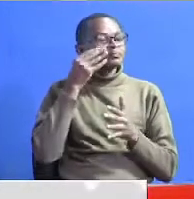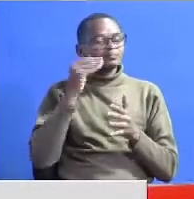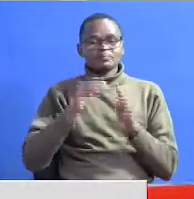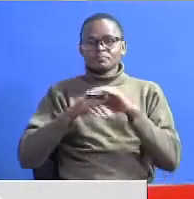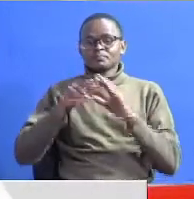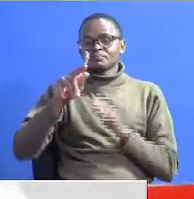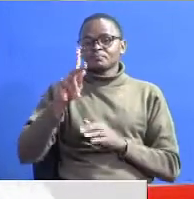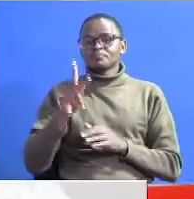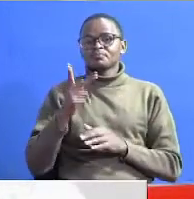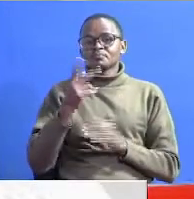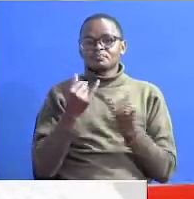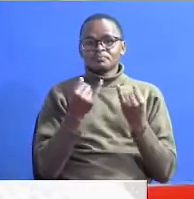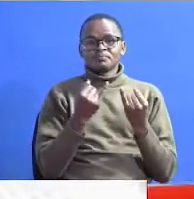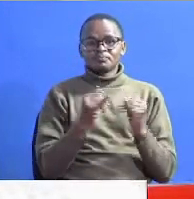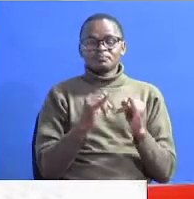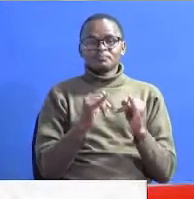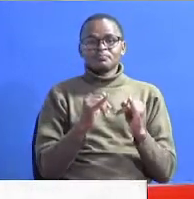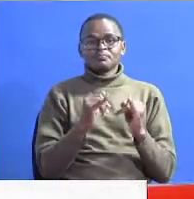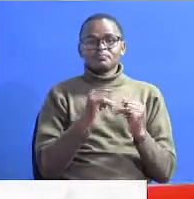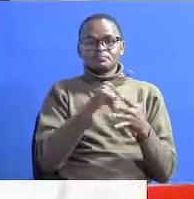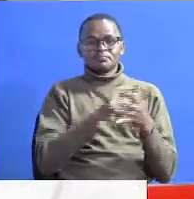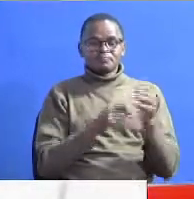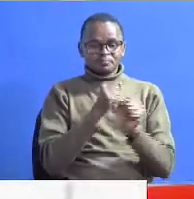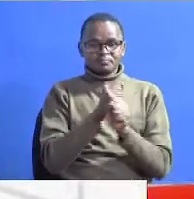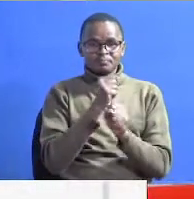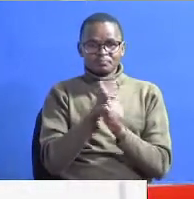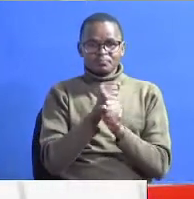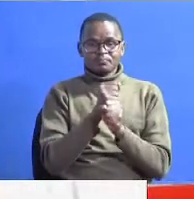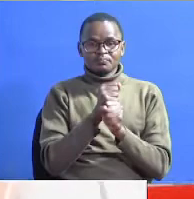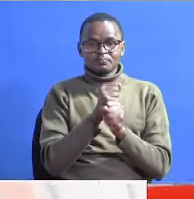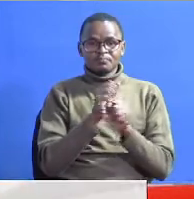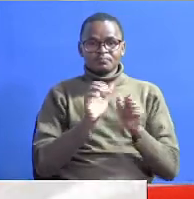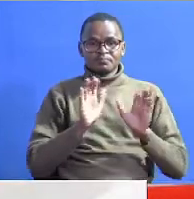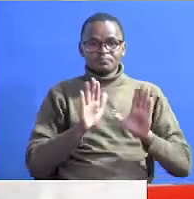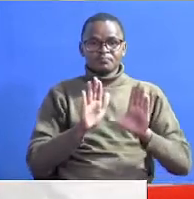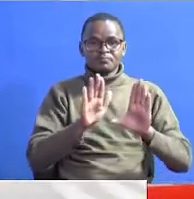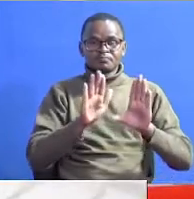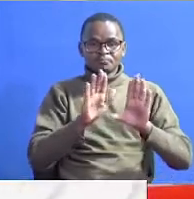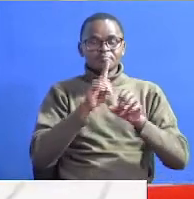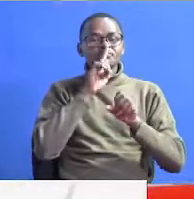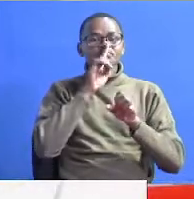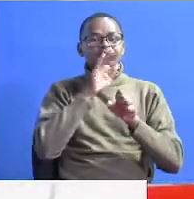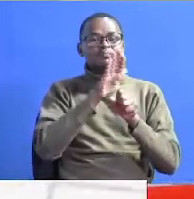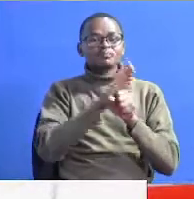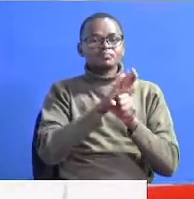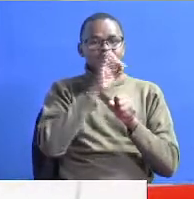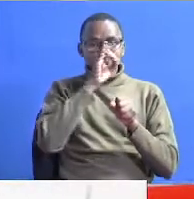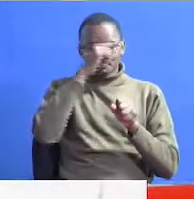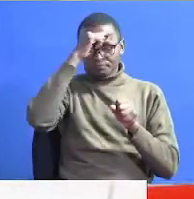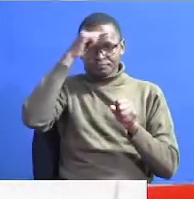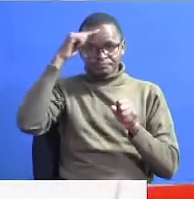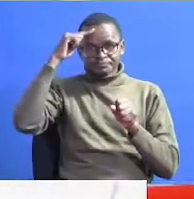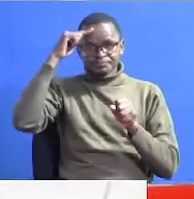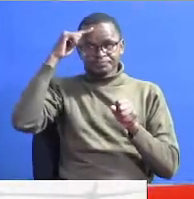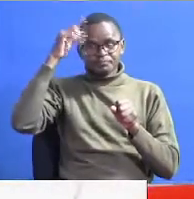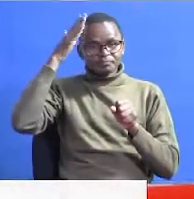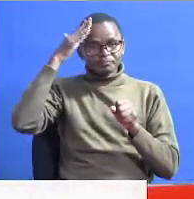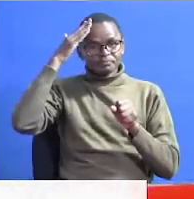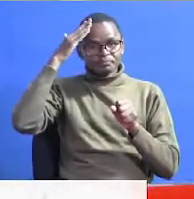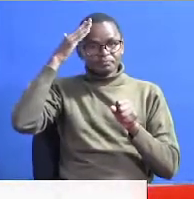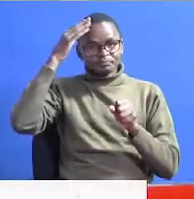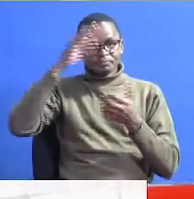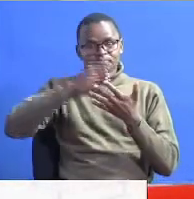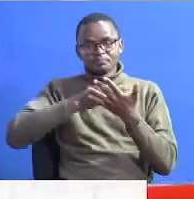Kenya. Now, what drove our president to promise them is because he already